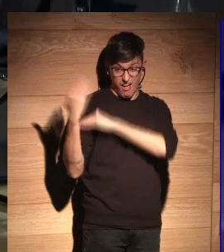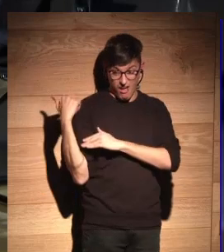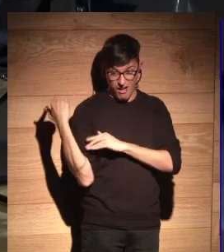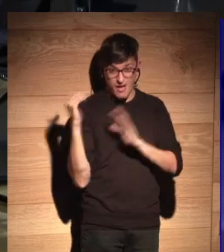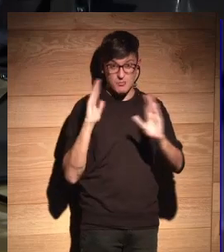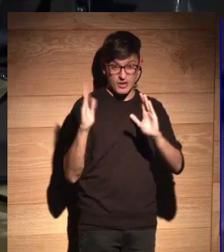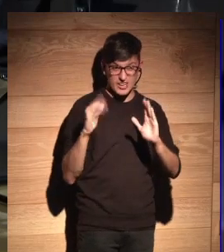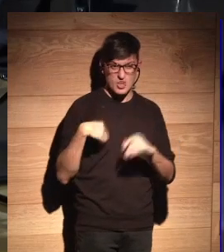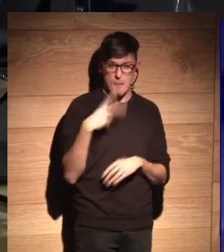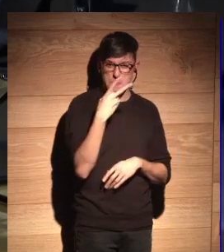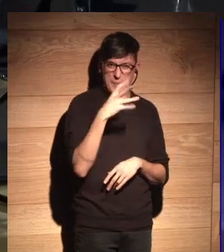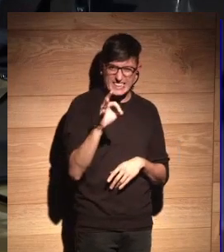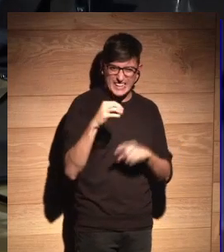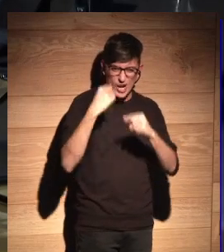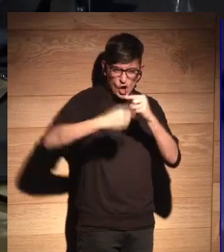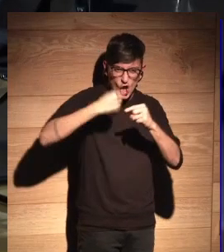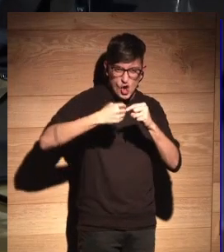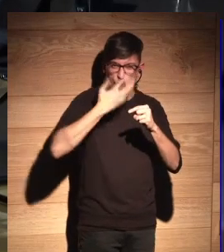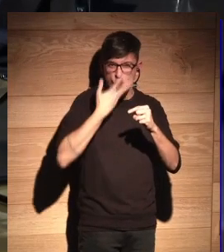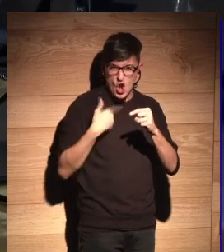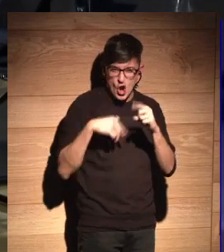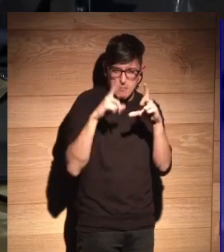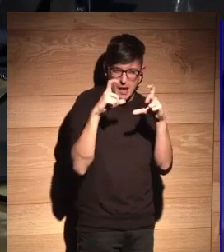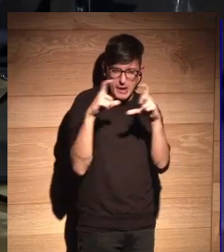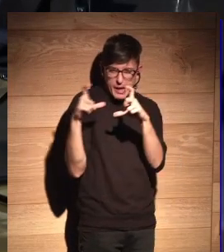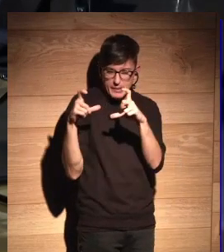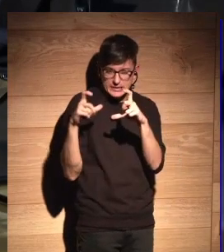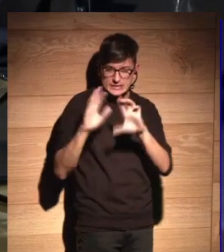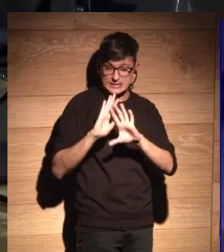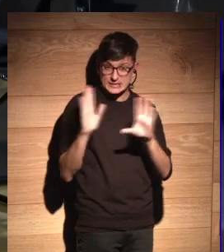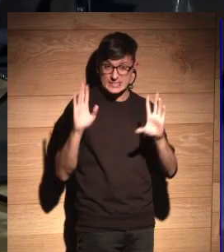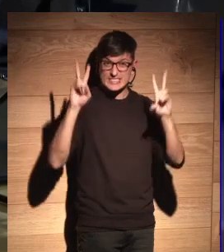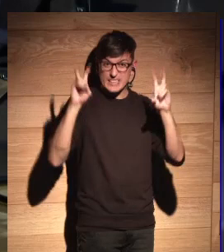was new to color. It was really difficult